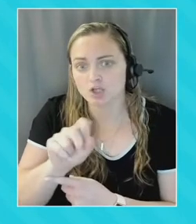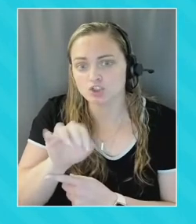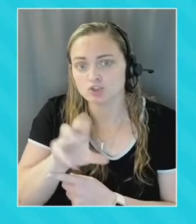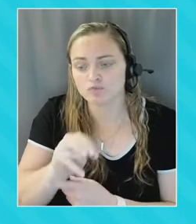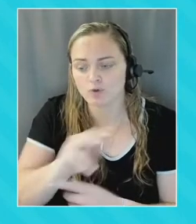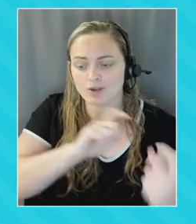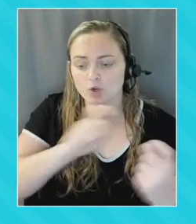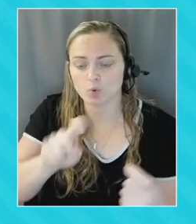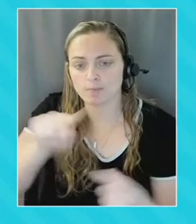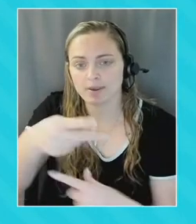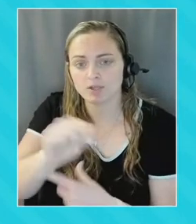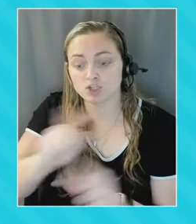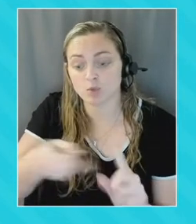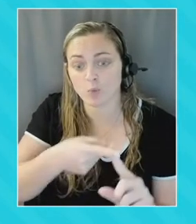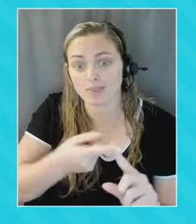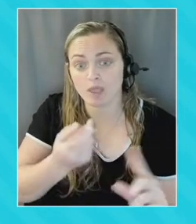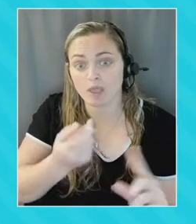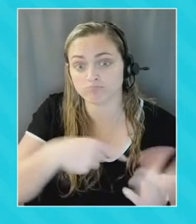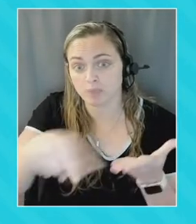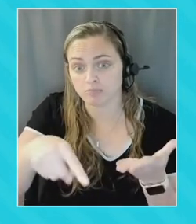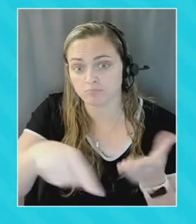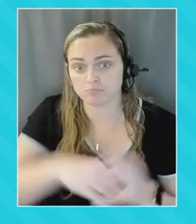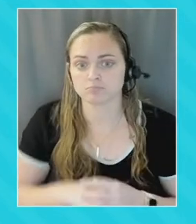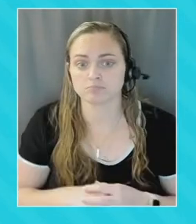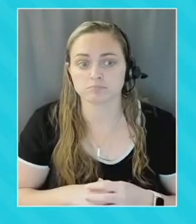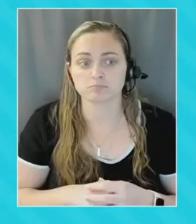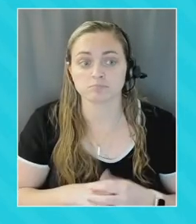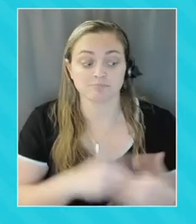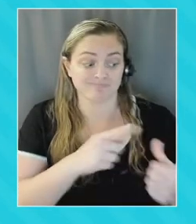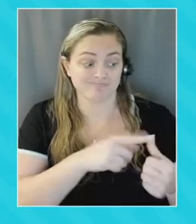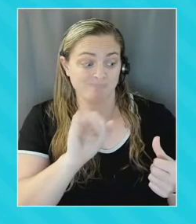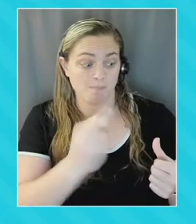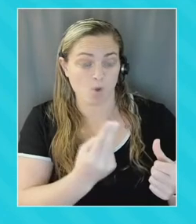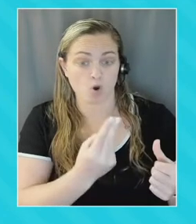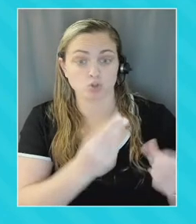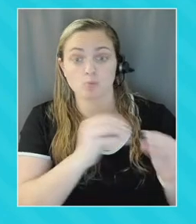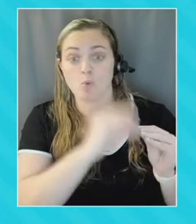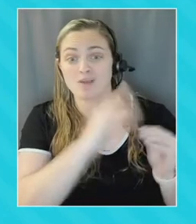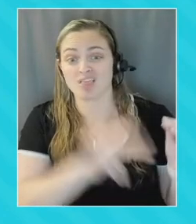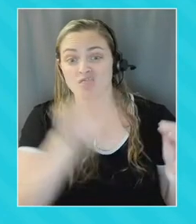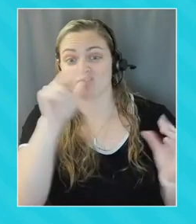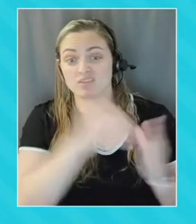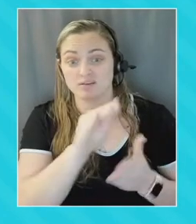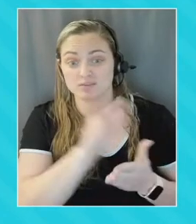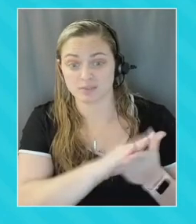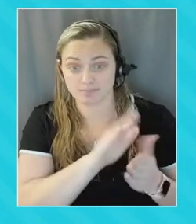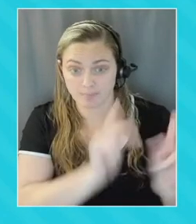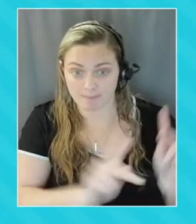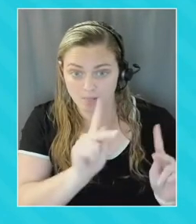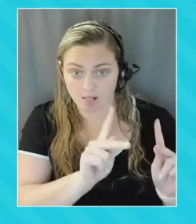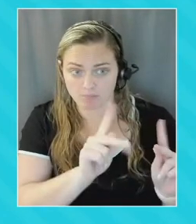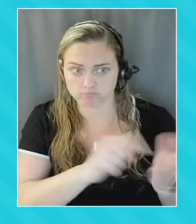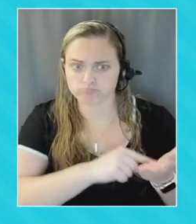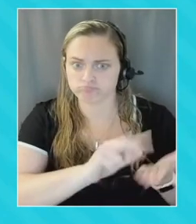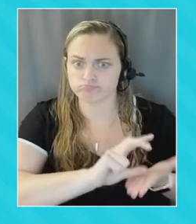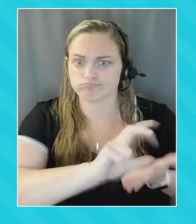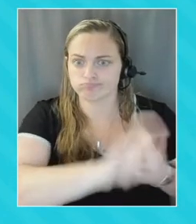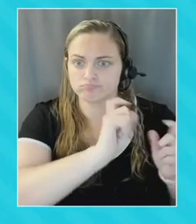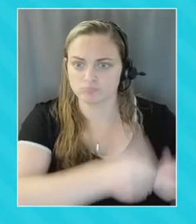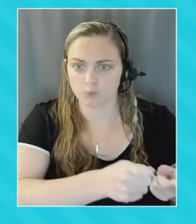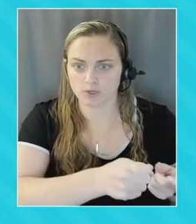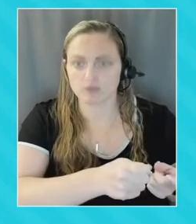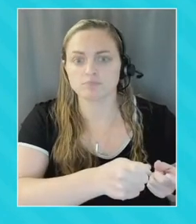checkout. In March, more than 3,000 people answered the call, resulting in over $30,000 raised in just